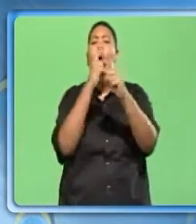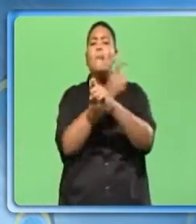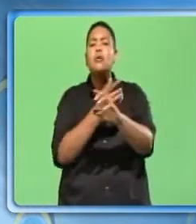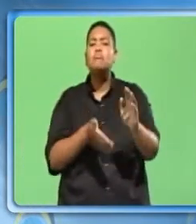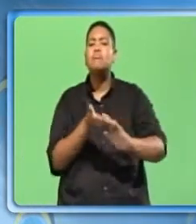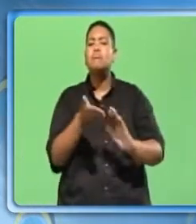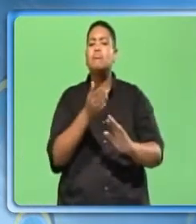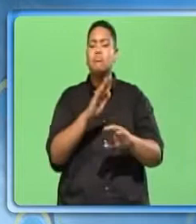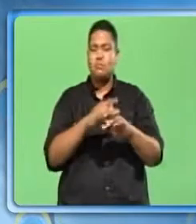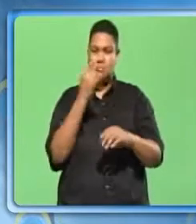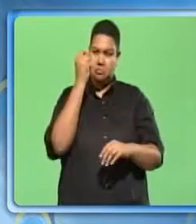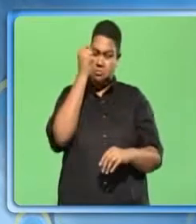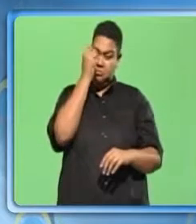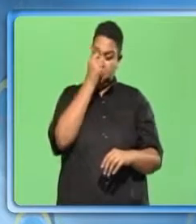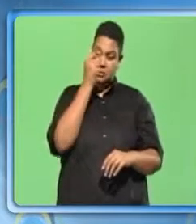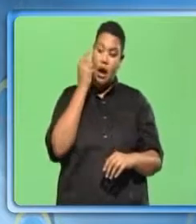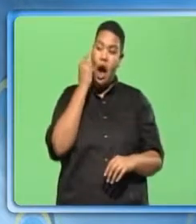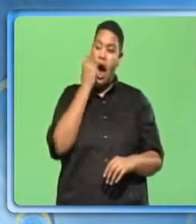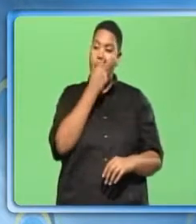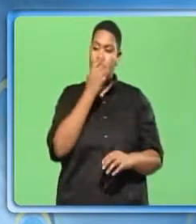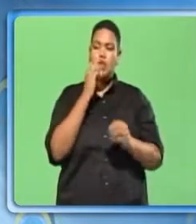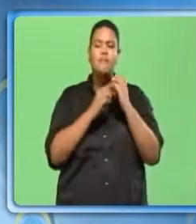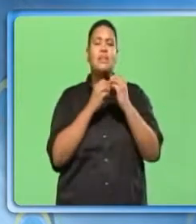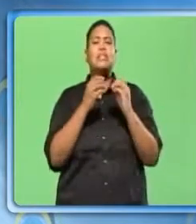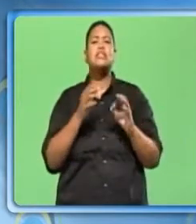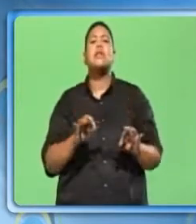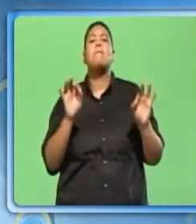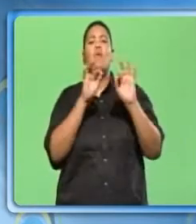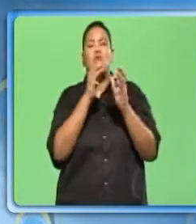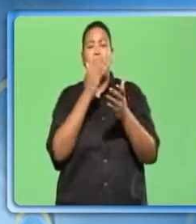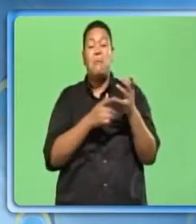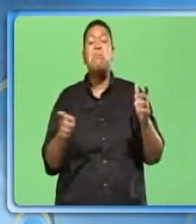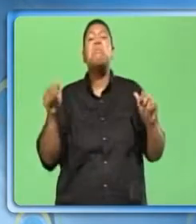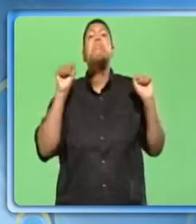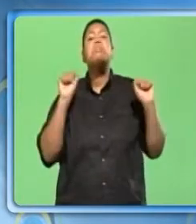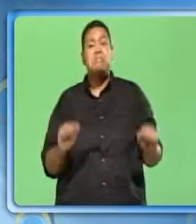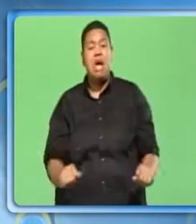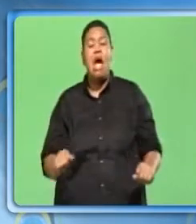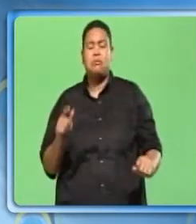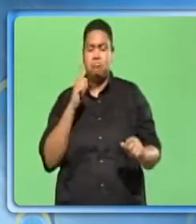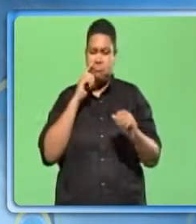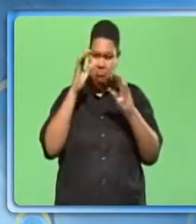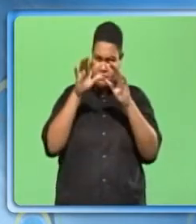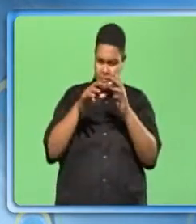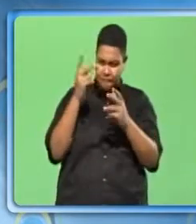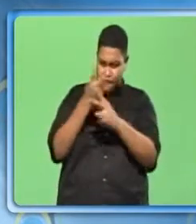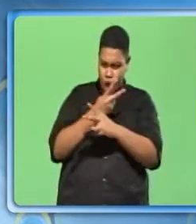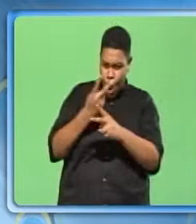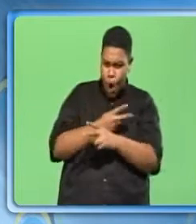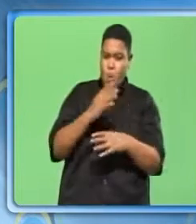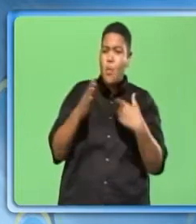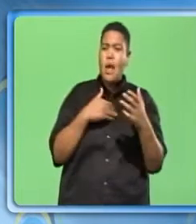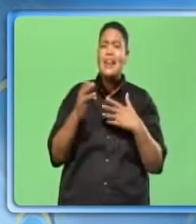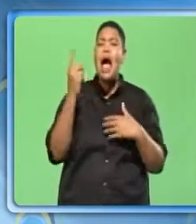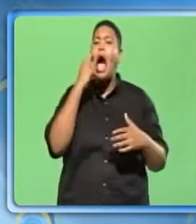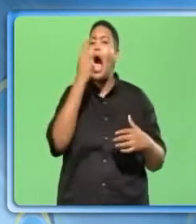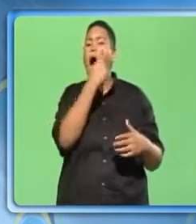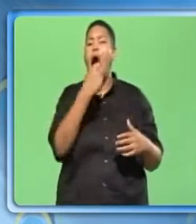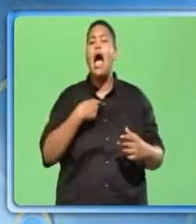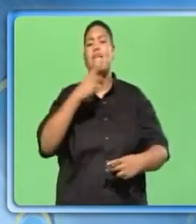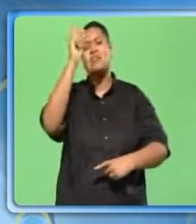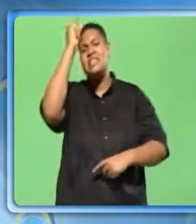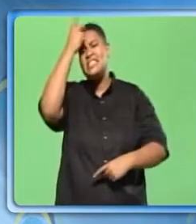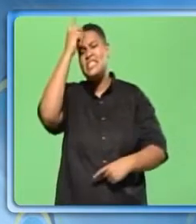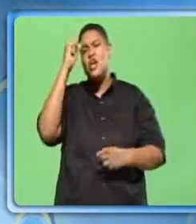the eye to fix the very delicate parts. They are capable of diagnosing whether the eye has a disease